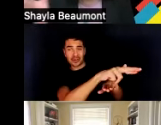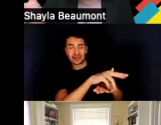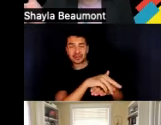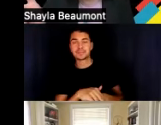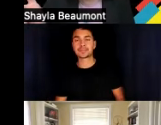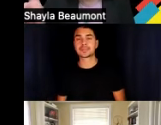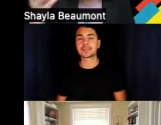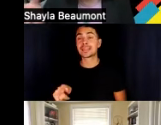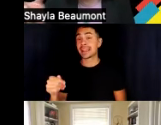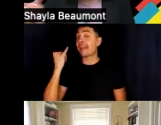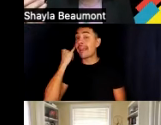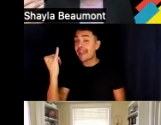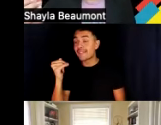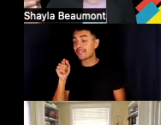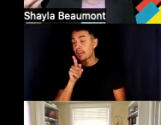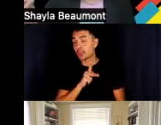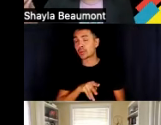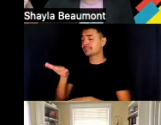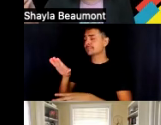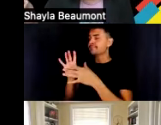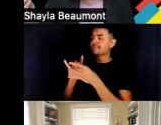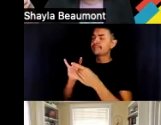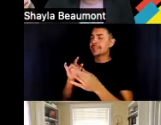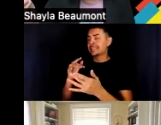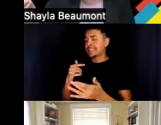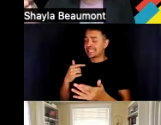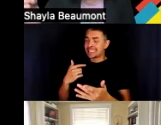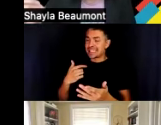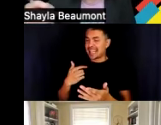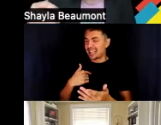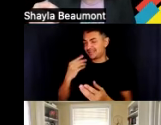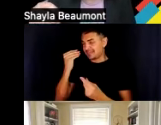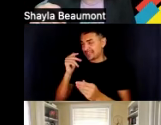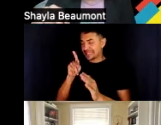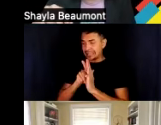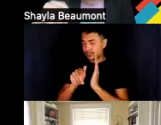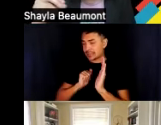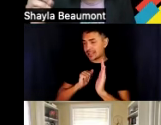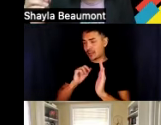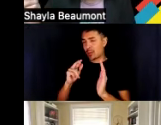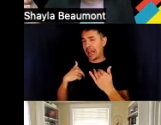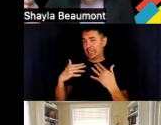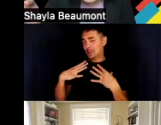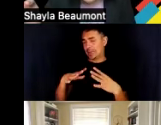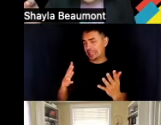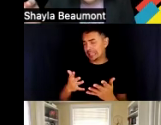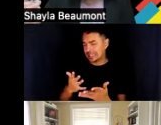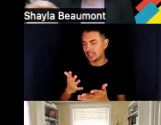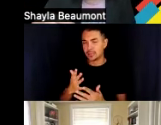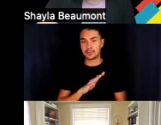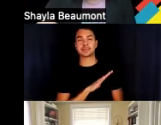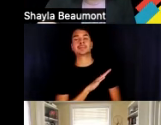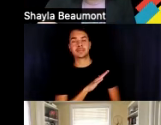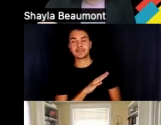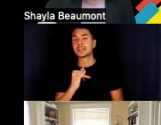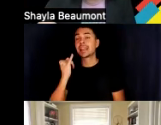Suicidal, and when they mention their suicide and homicide ideation, when you notice change of eating and sleep patterns,